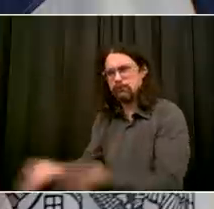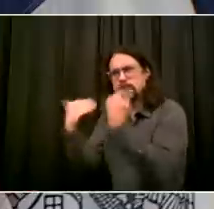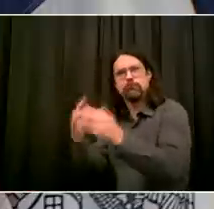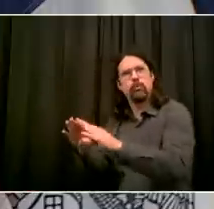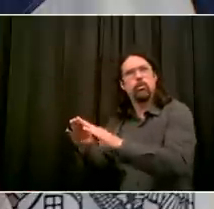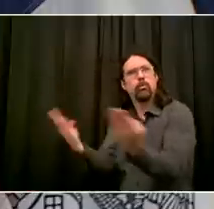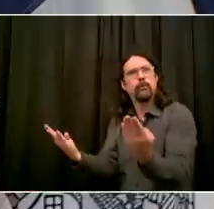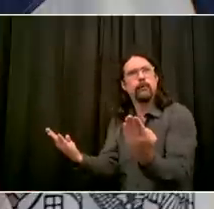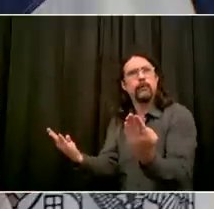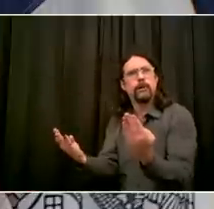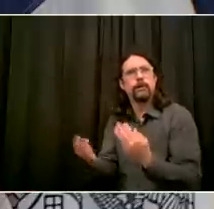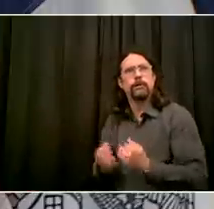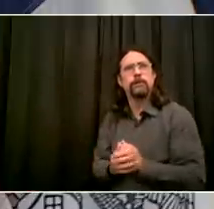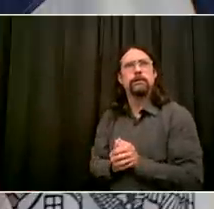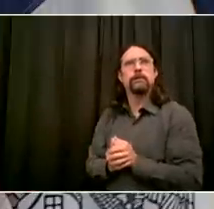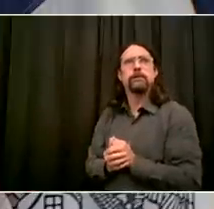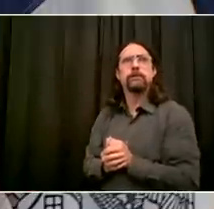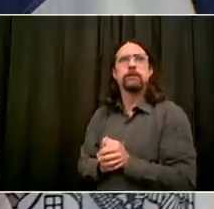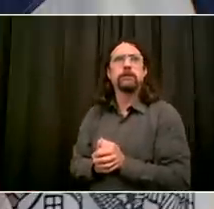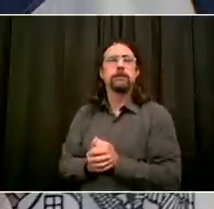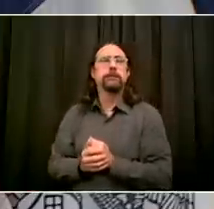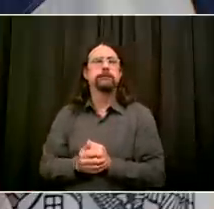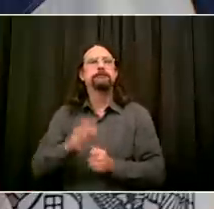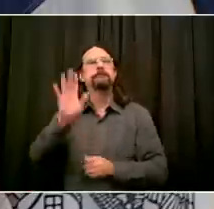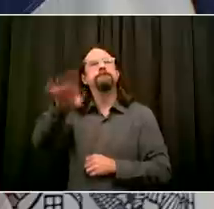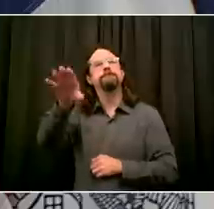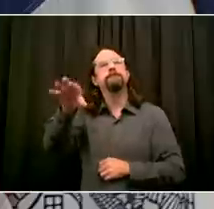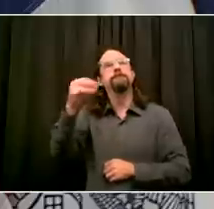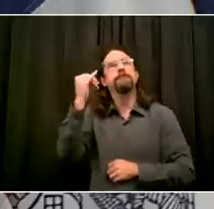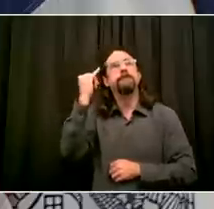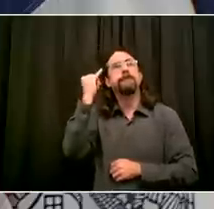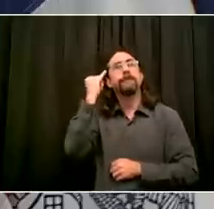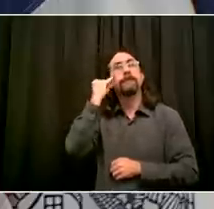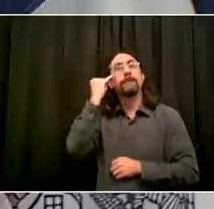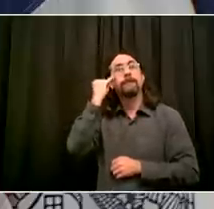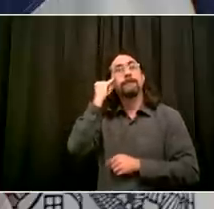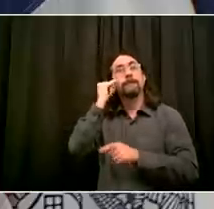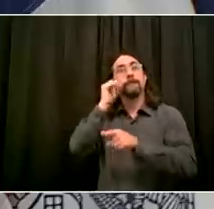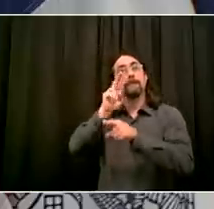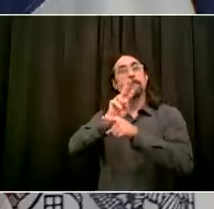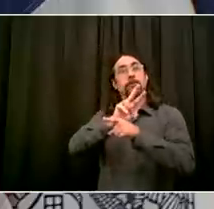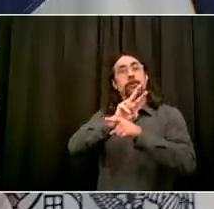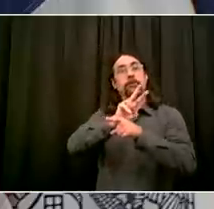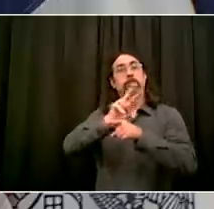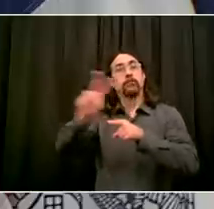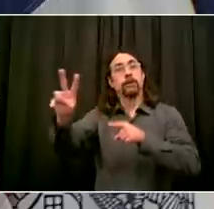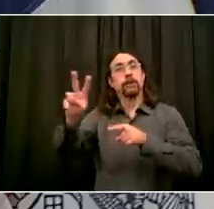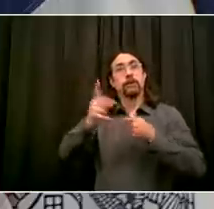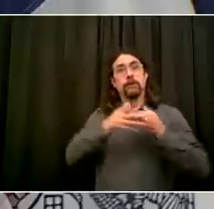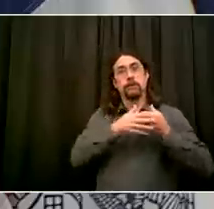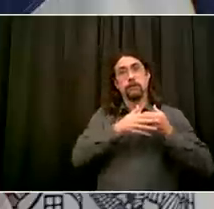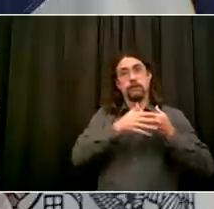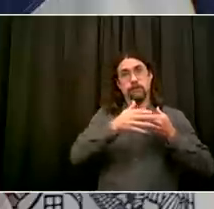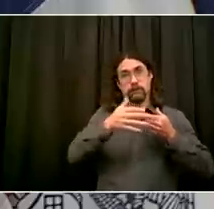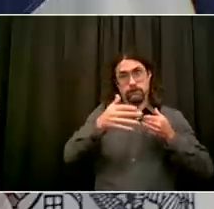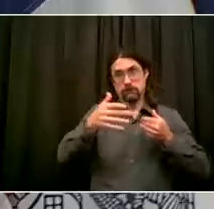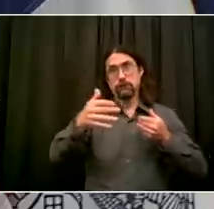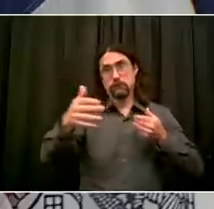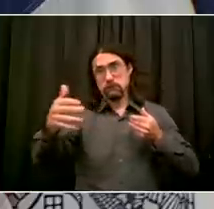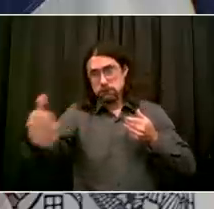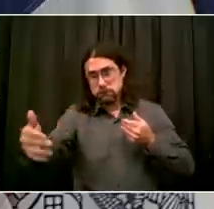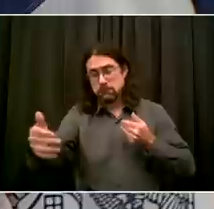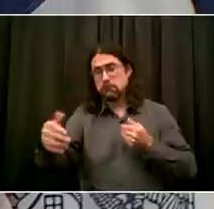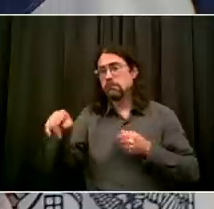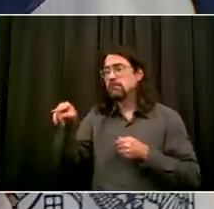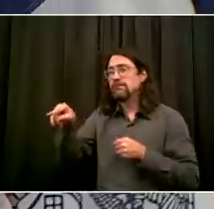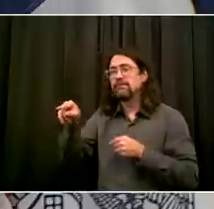3% positivity 7 days in a row. That would indicate a trend, obviously. And that's where we'd be comfortable lifting the restrictions. Now, again,